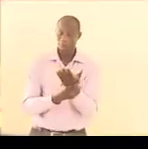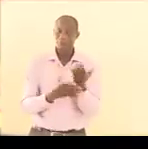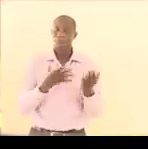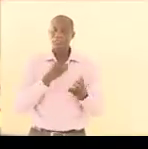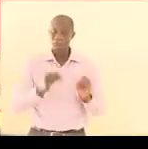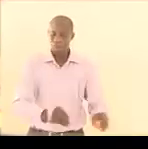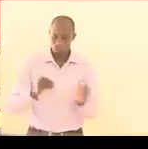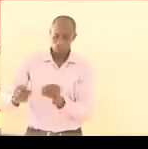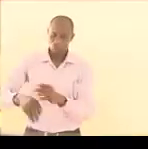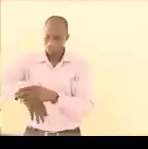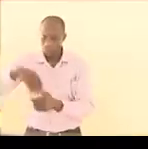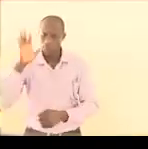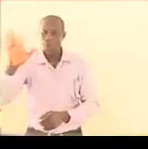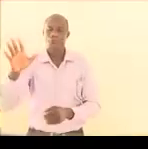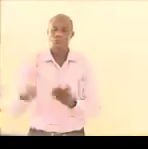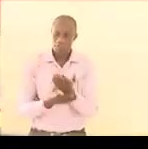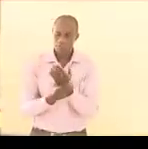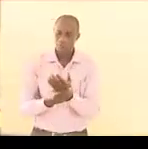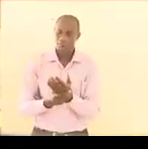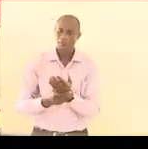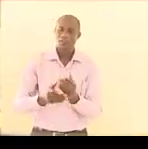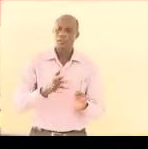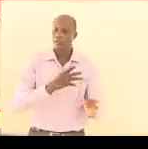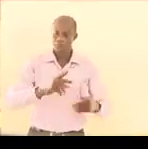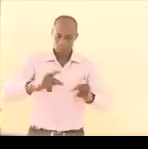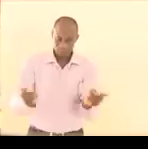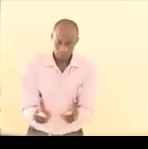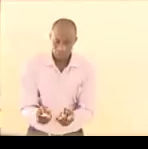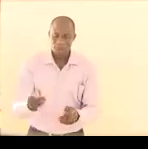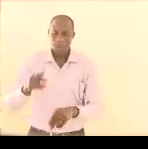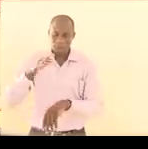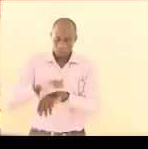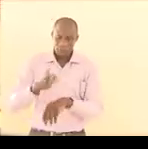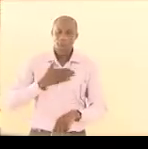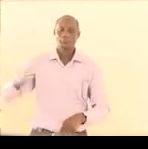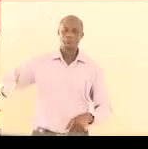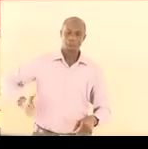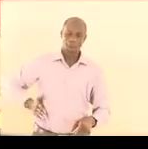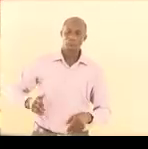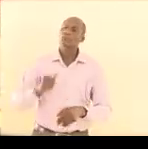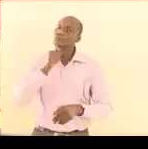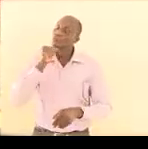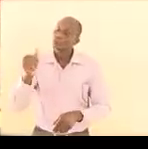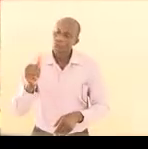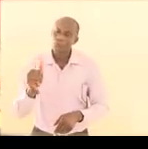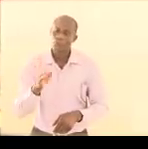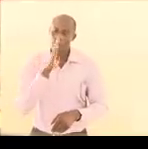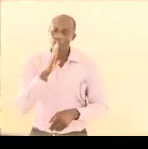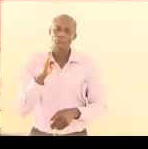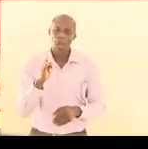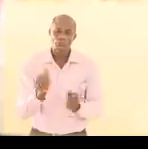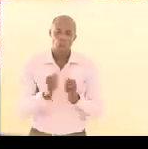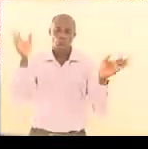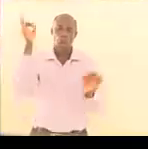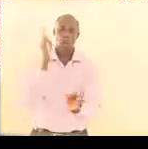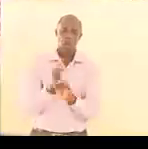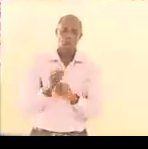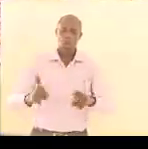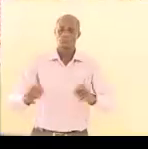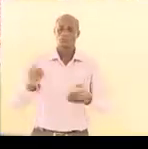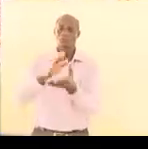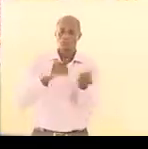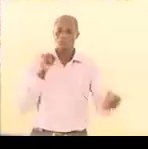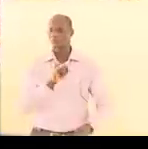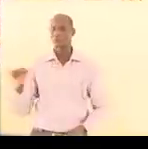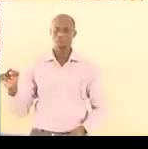hands, and put out your hand and place it in my side. Do not be faithless,